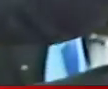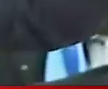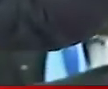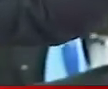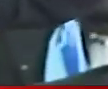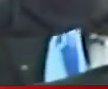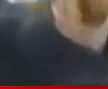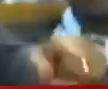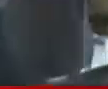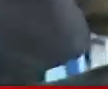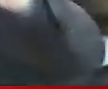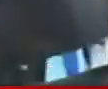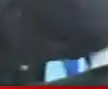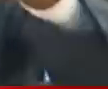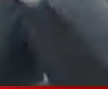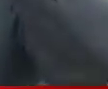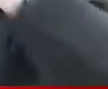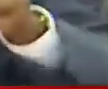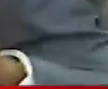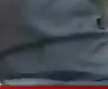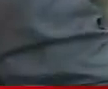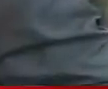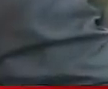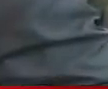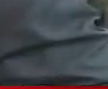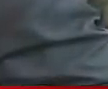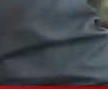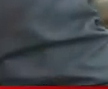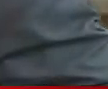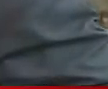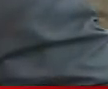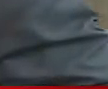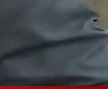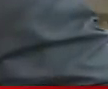never again to preside over stolen elections in this country.